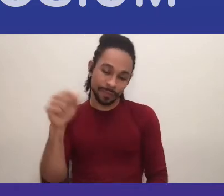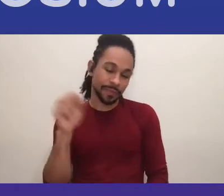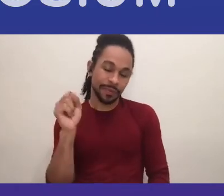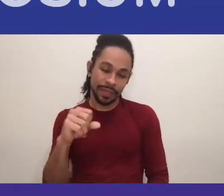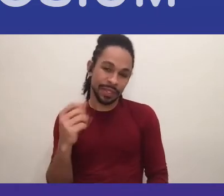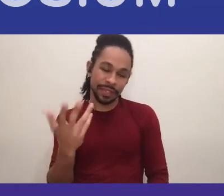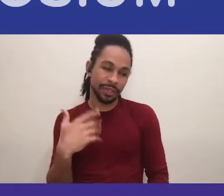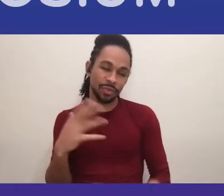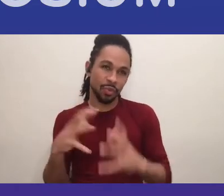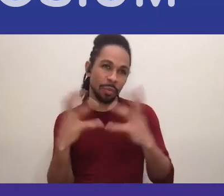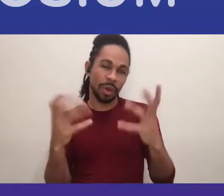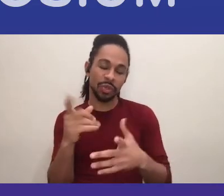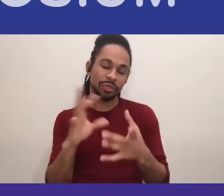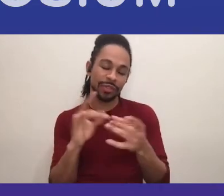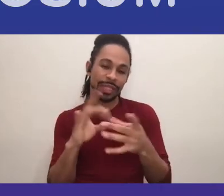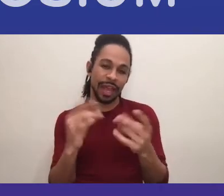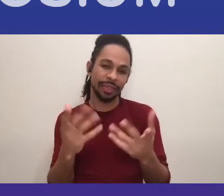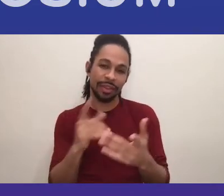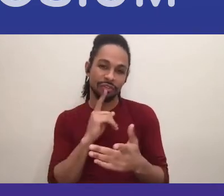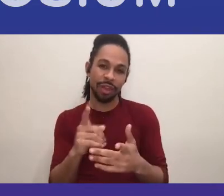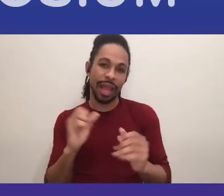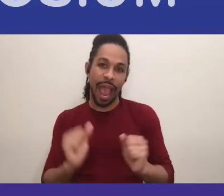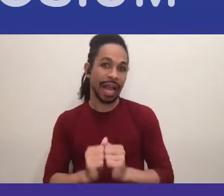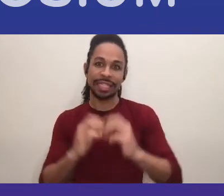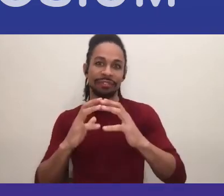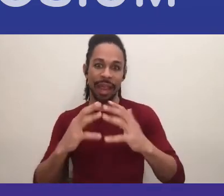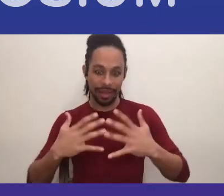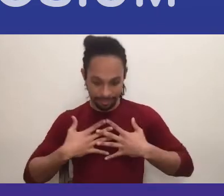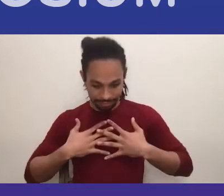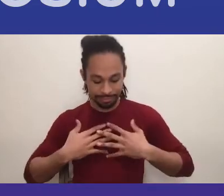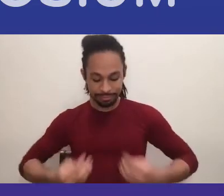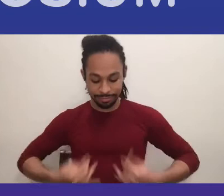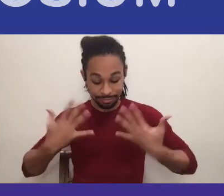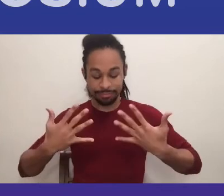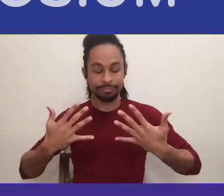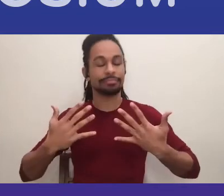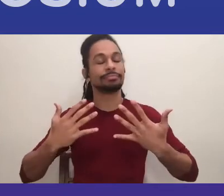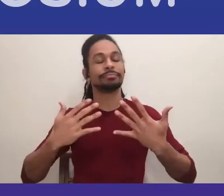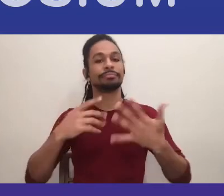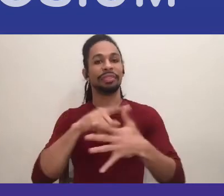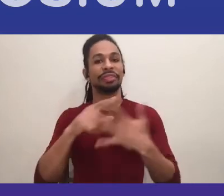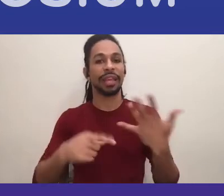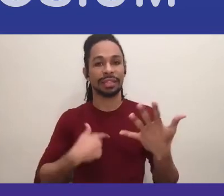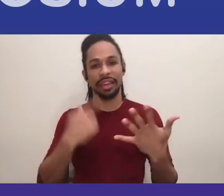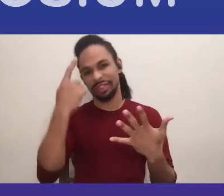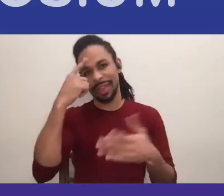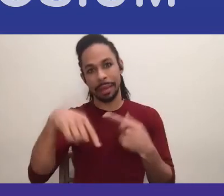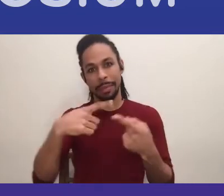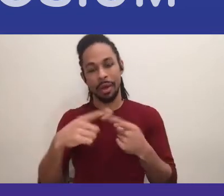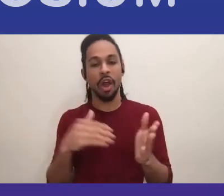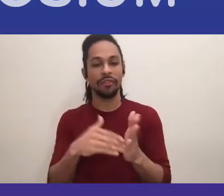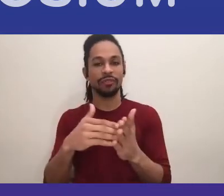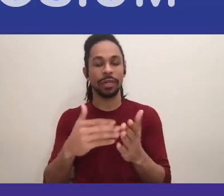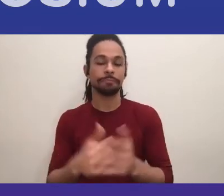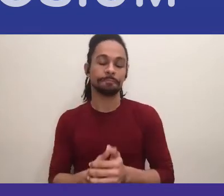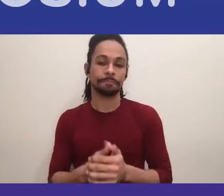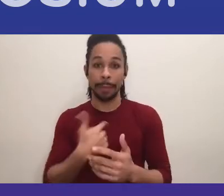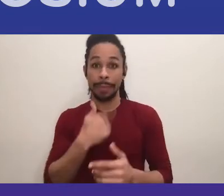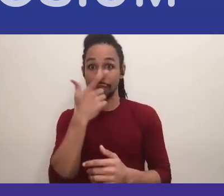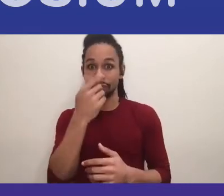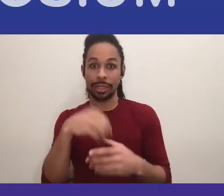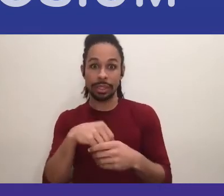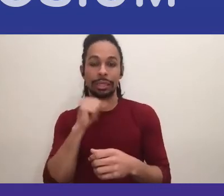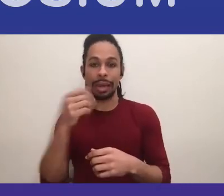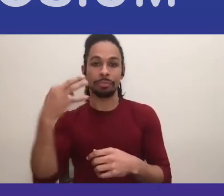said that activated stuff that I think about a lot. I'm really, really interested in the nonprofit